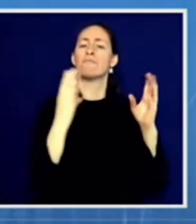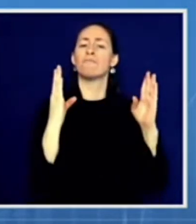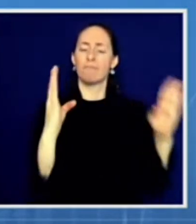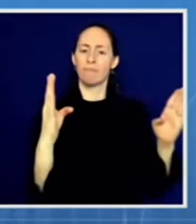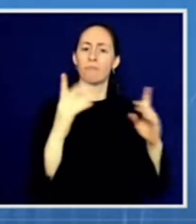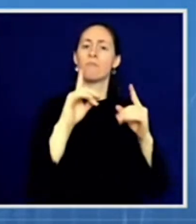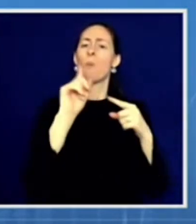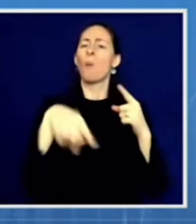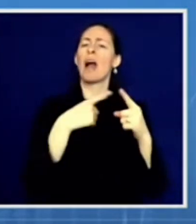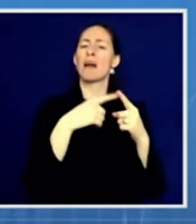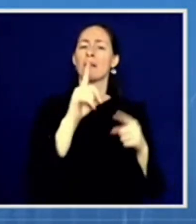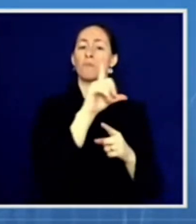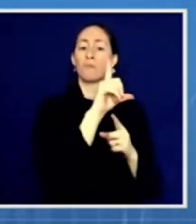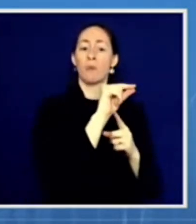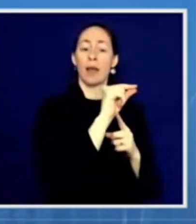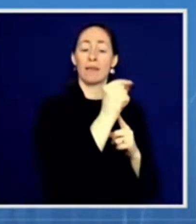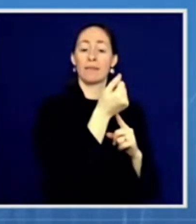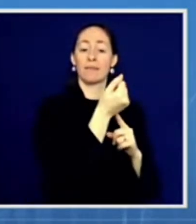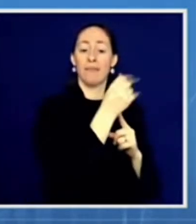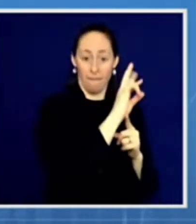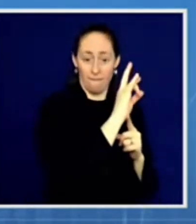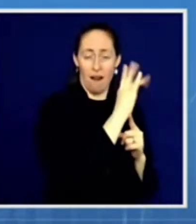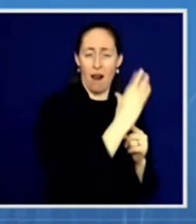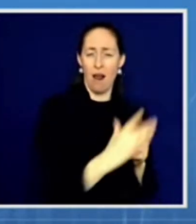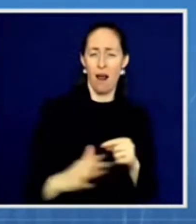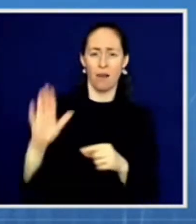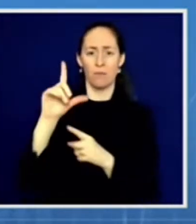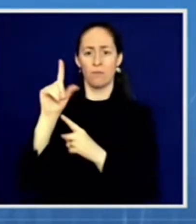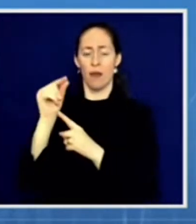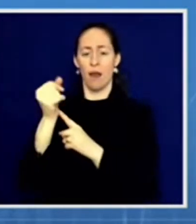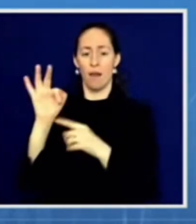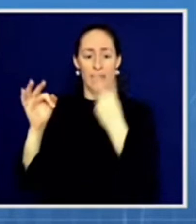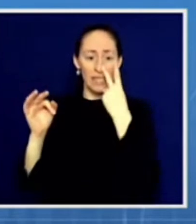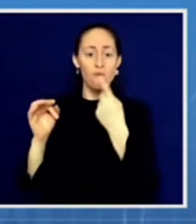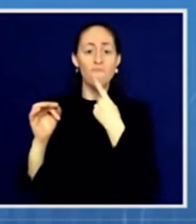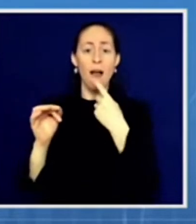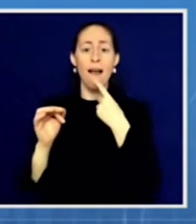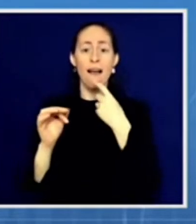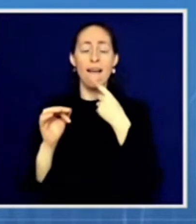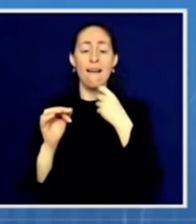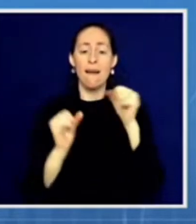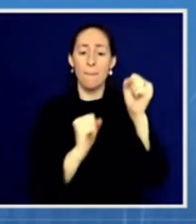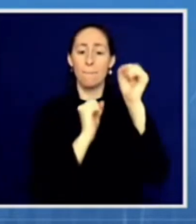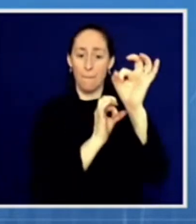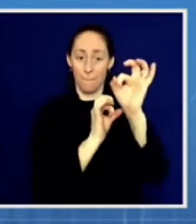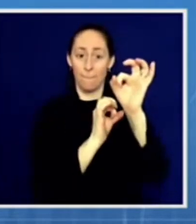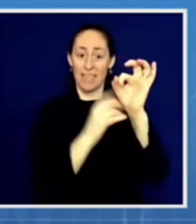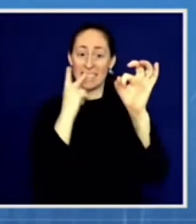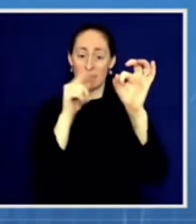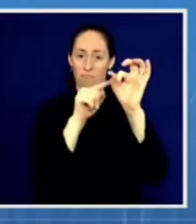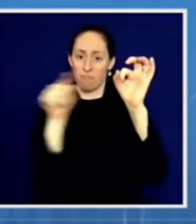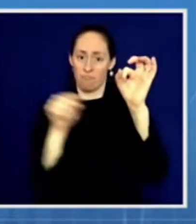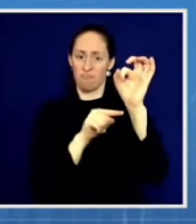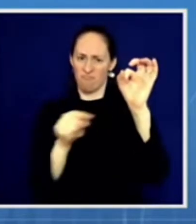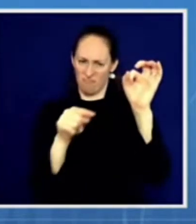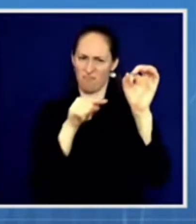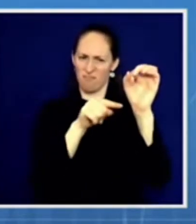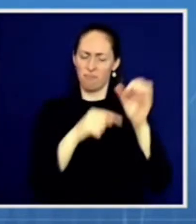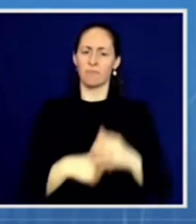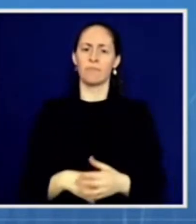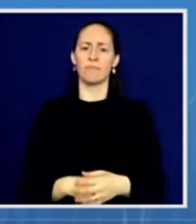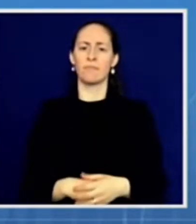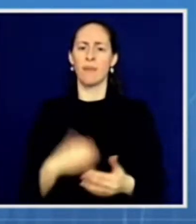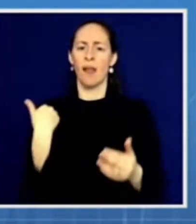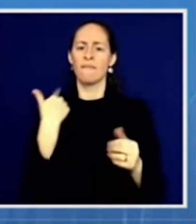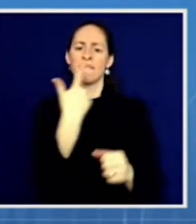note on the second bullet, it's a 2-dose vaccine with the doses becoming 2 and 6 months after